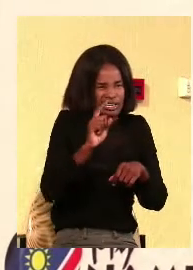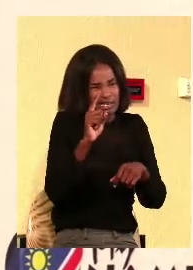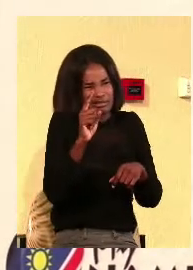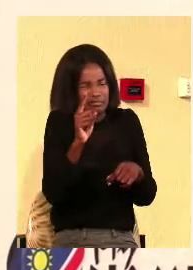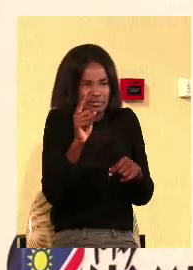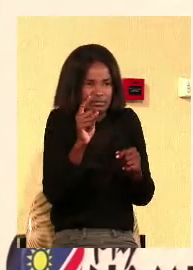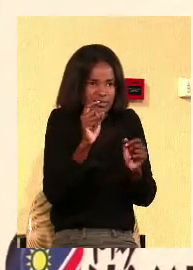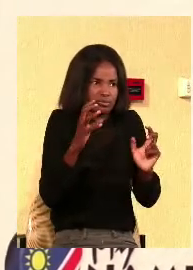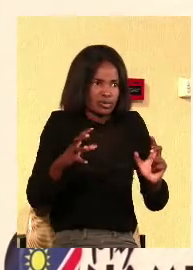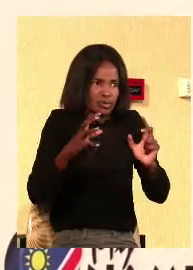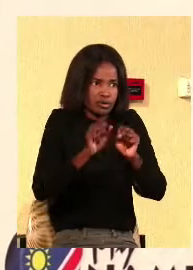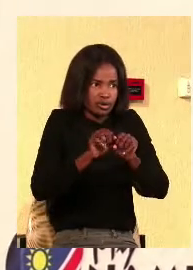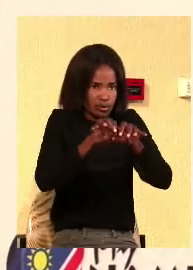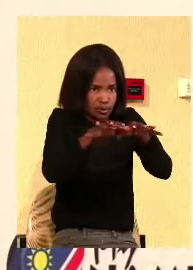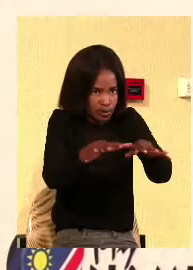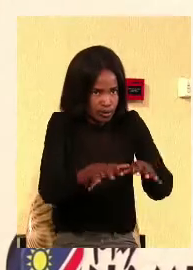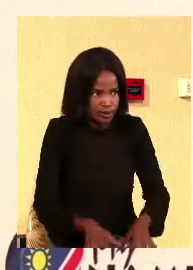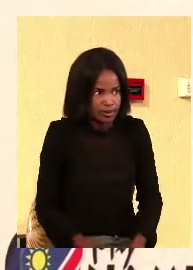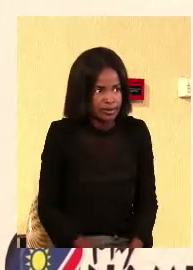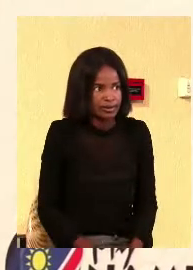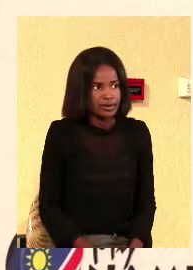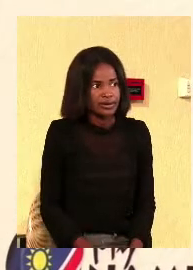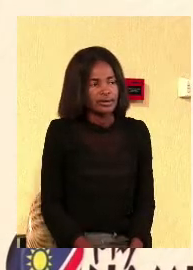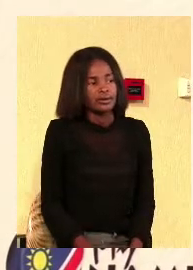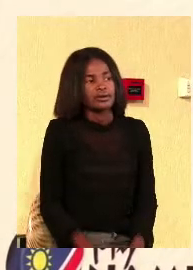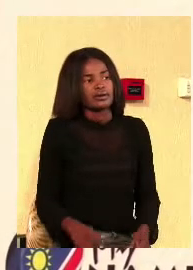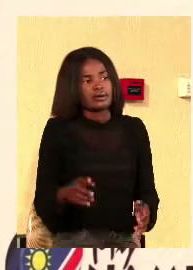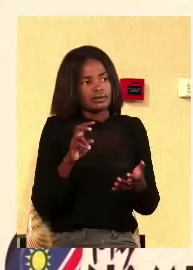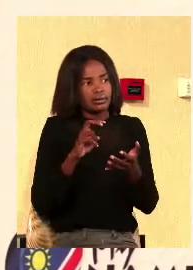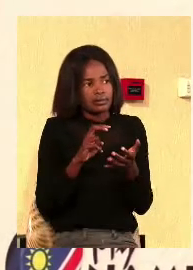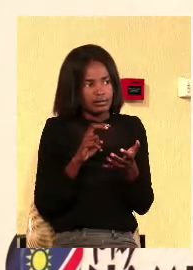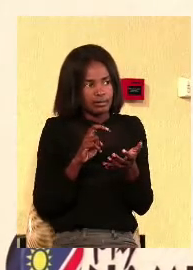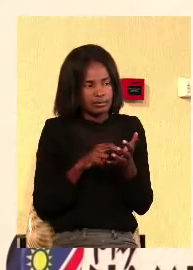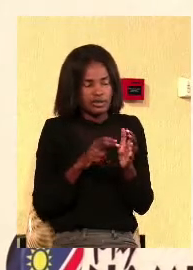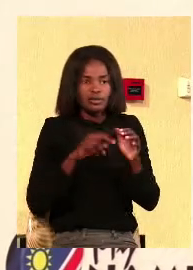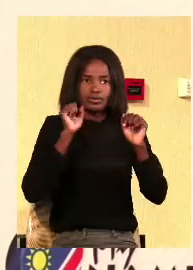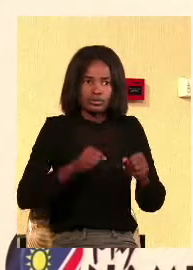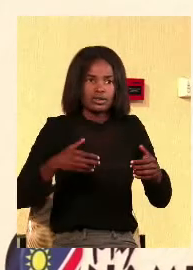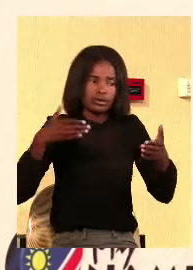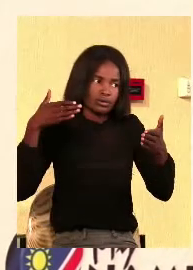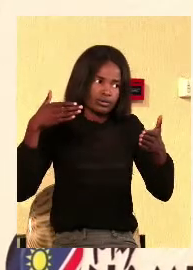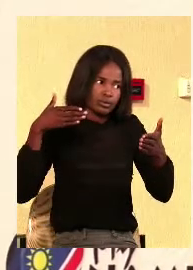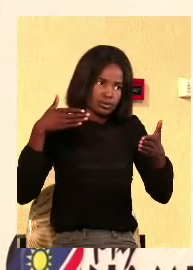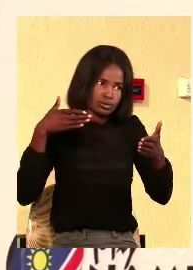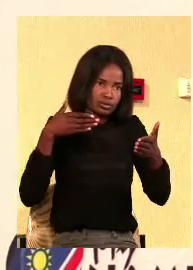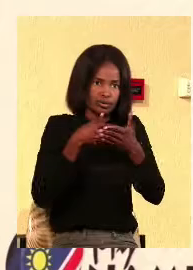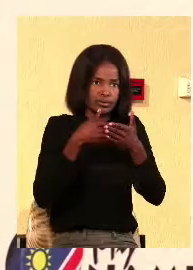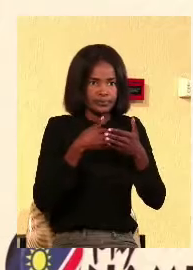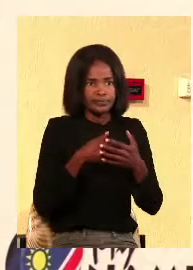it is really with us, let's try by all means to stop it as soon as